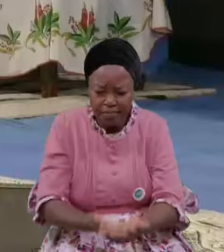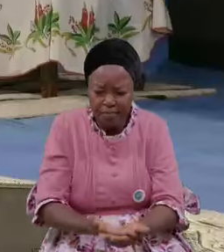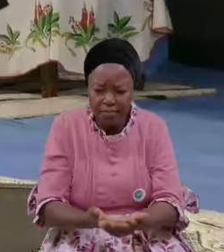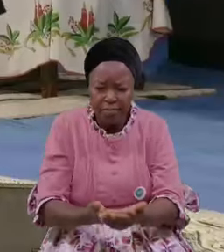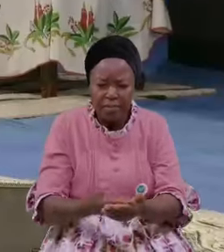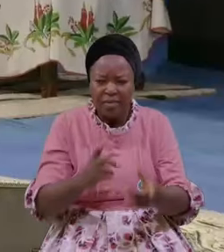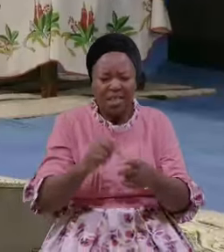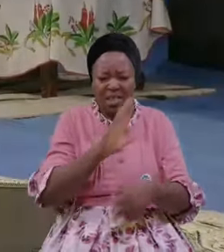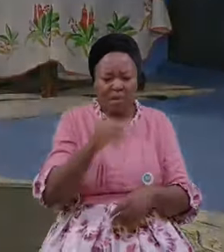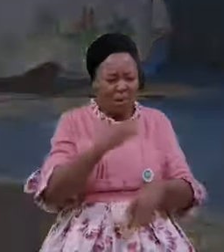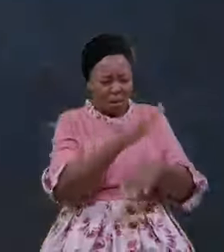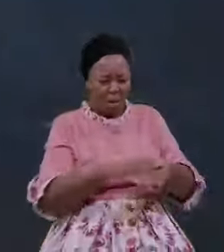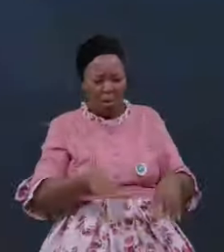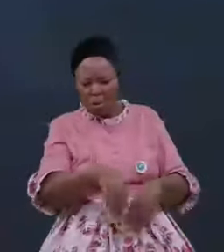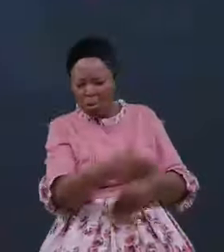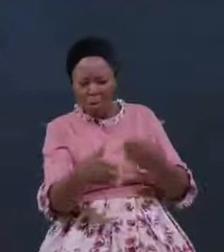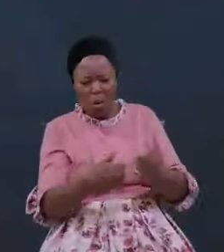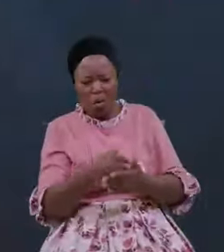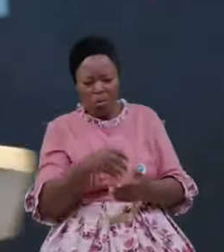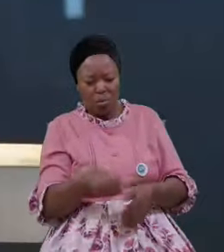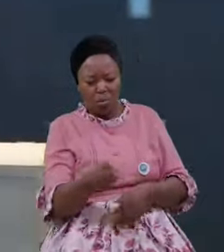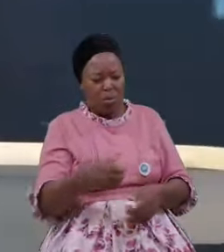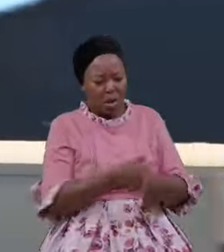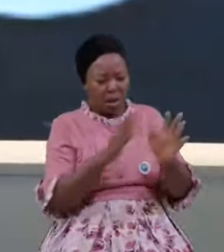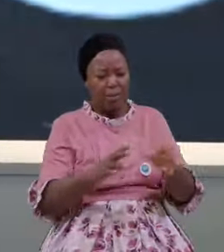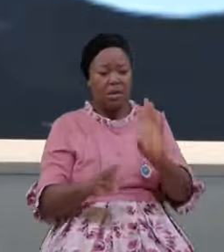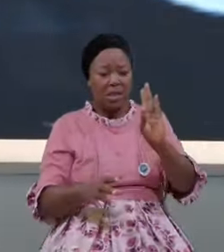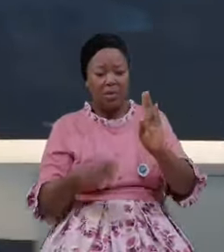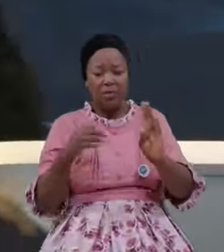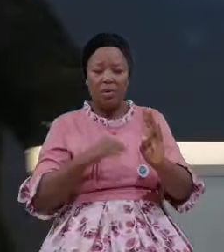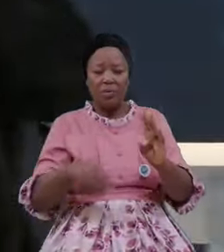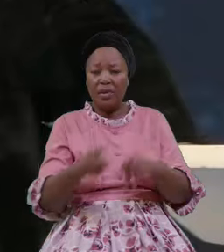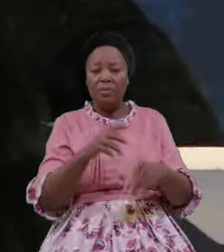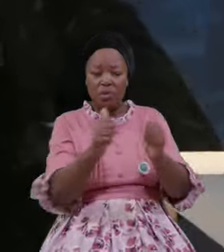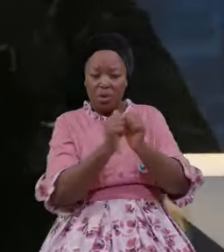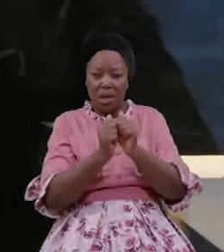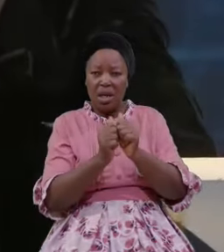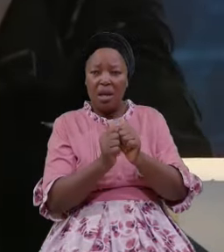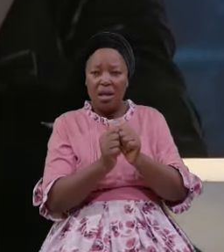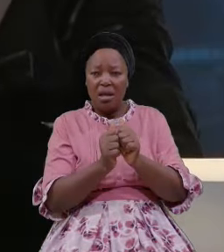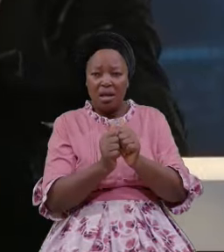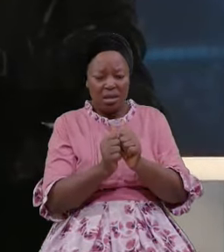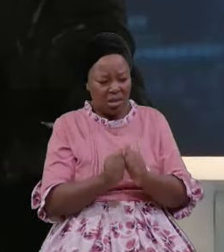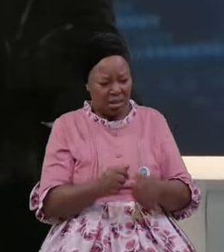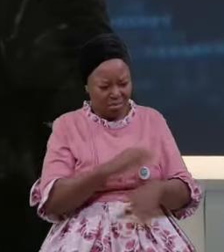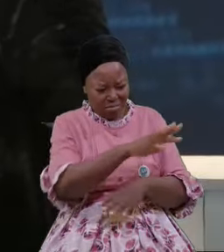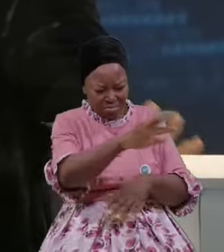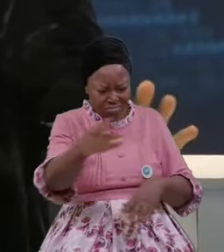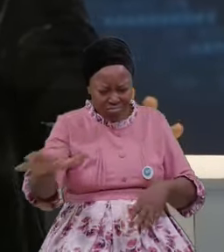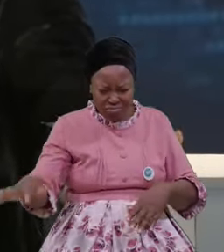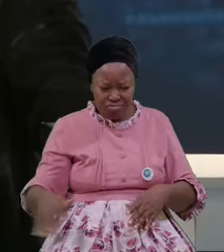all those disciples, seven of them all together, bunch of backsliders.